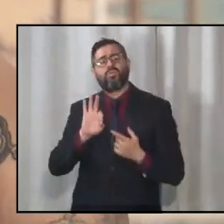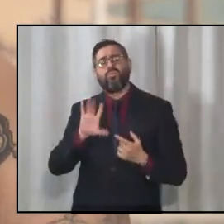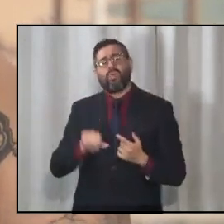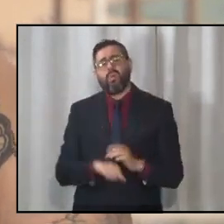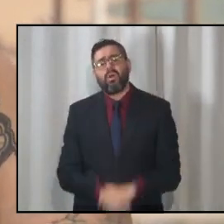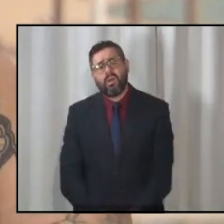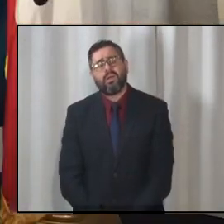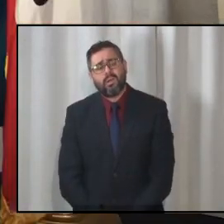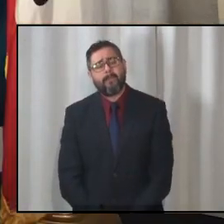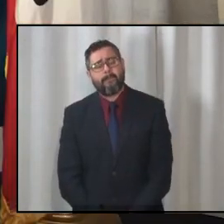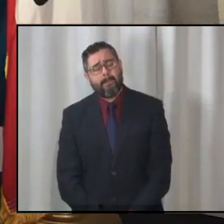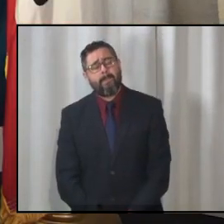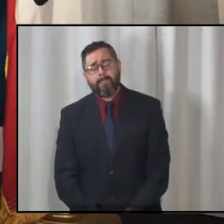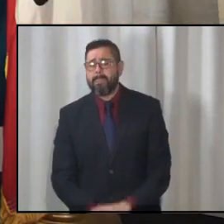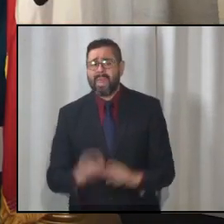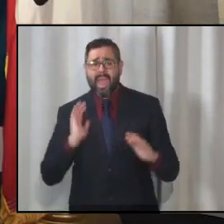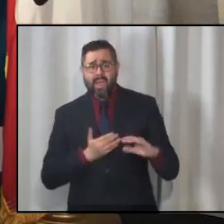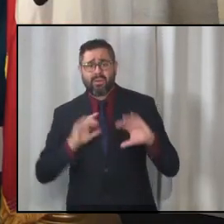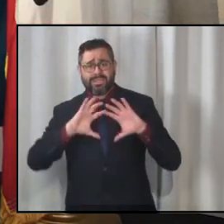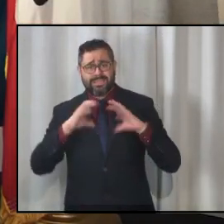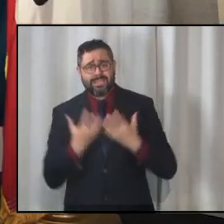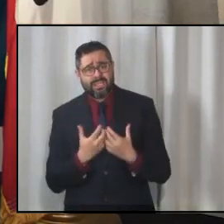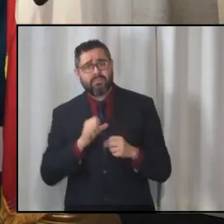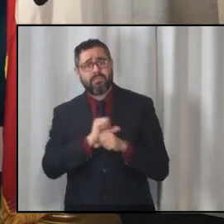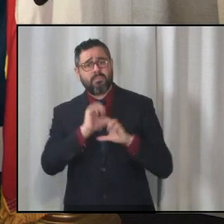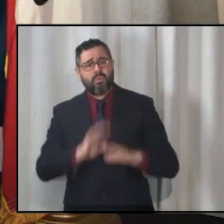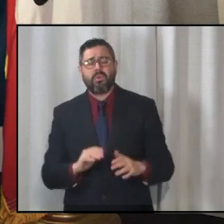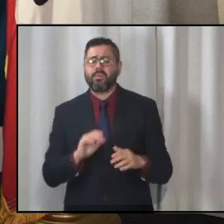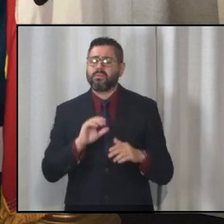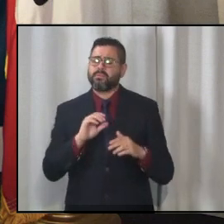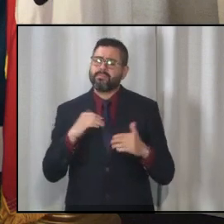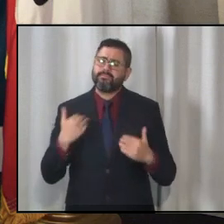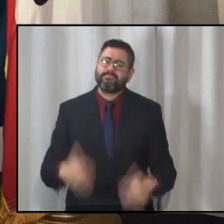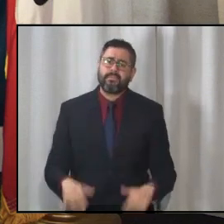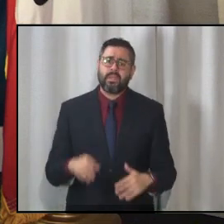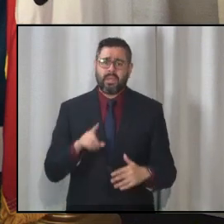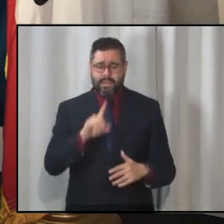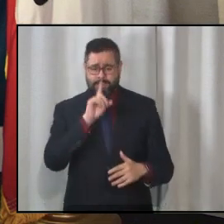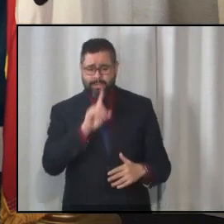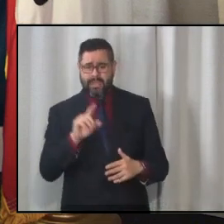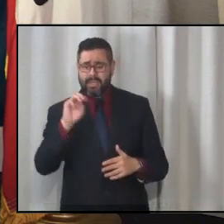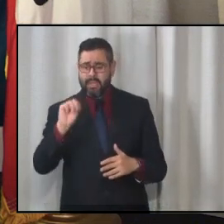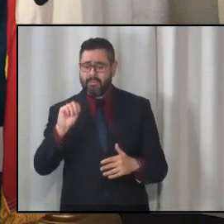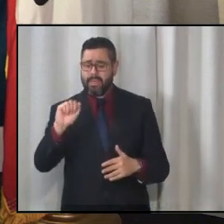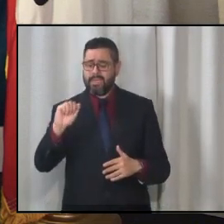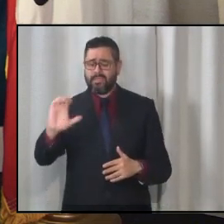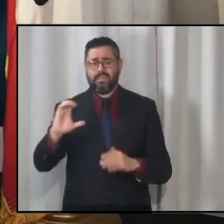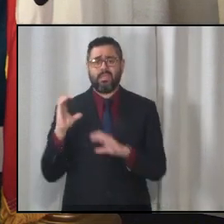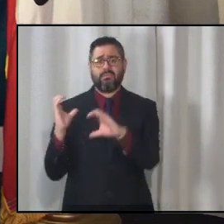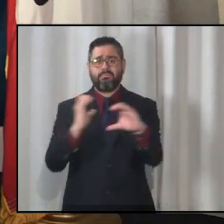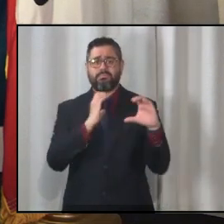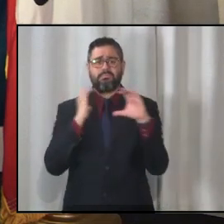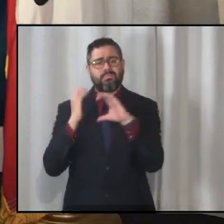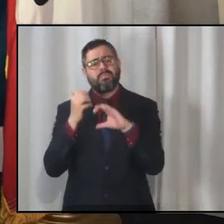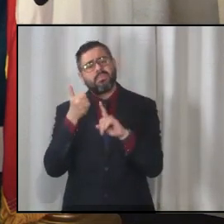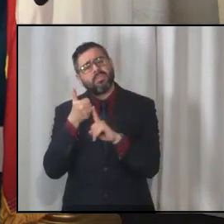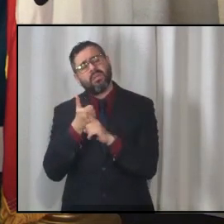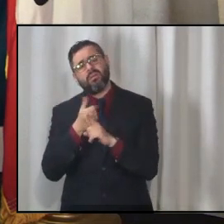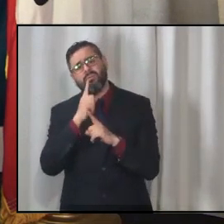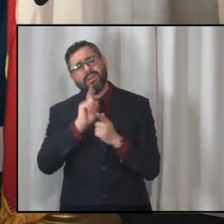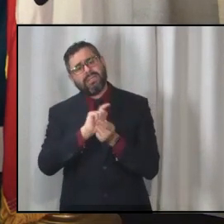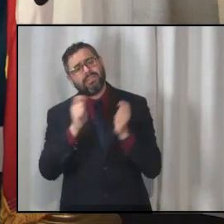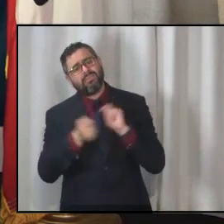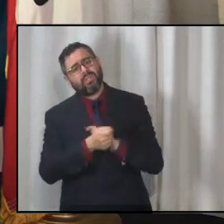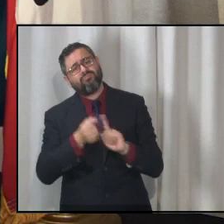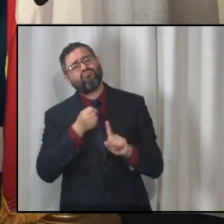the team has been doing great work. The MAC is, it's changing some of the way that we do outreach, and I really enjoy the work that the team